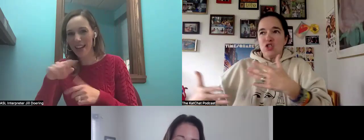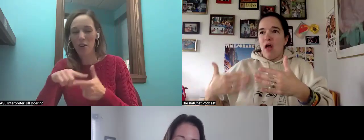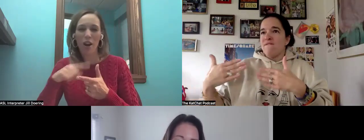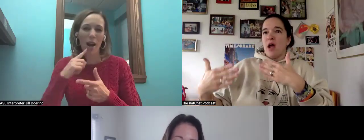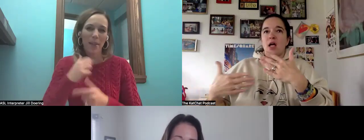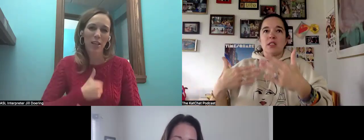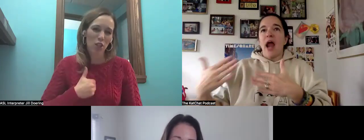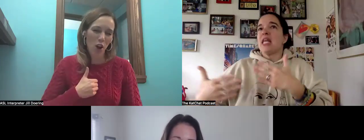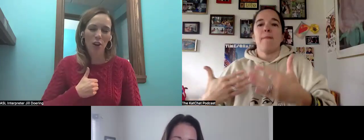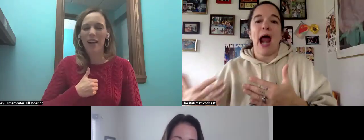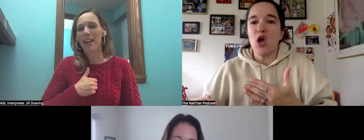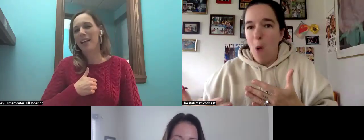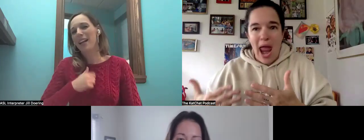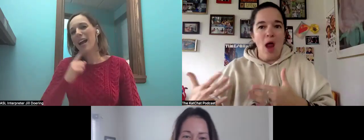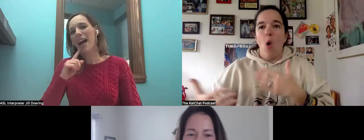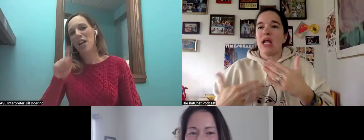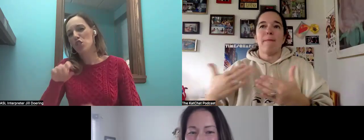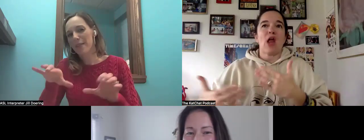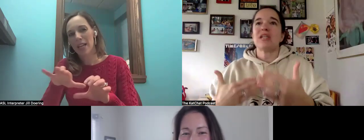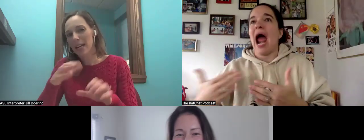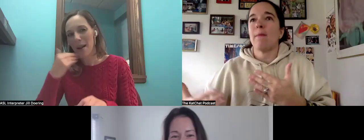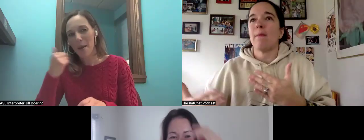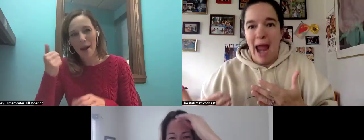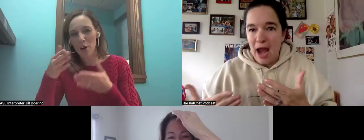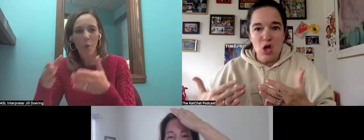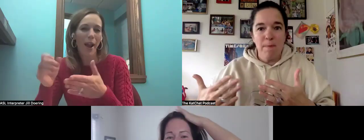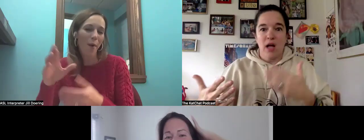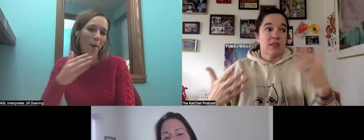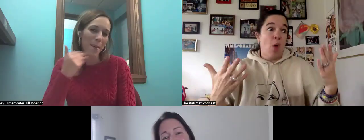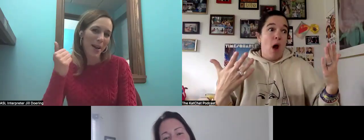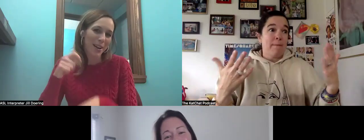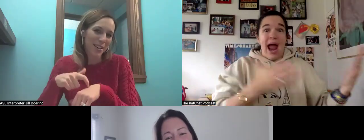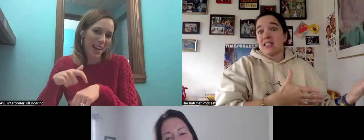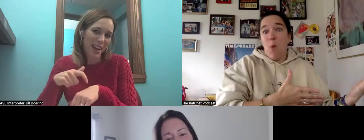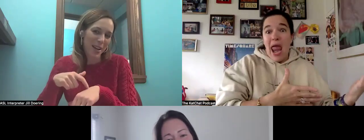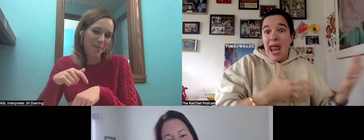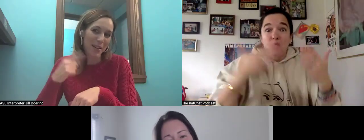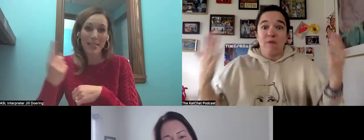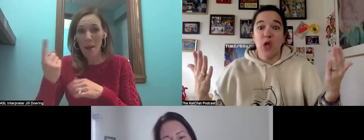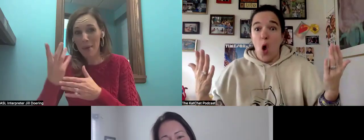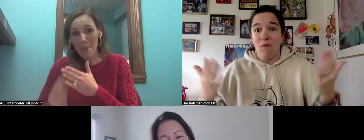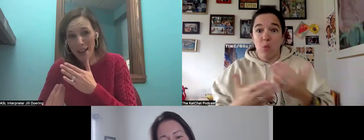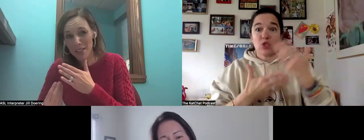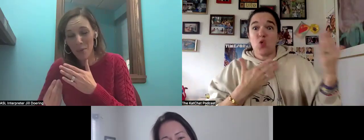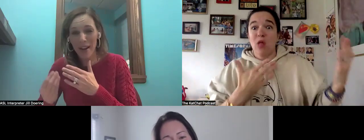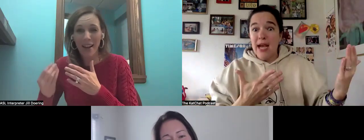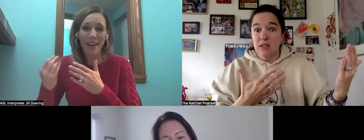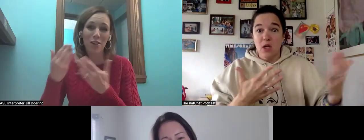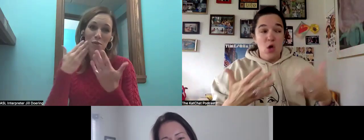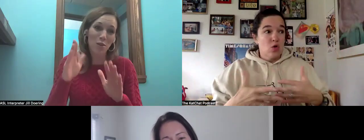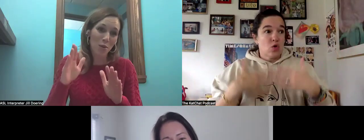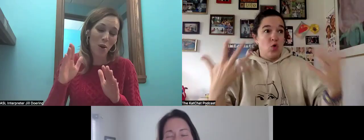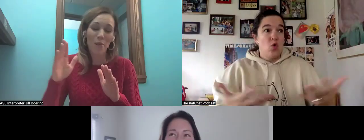I should have done it in a better way or in a better timely manner because someone passed away and you never know if it was too